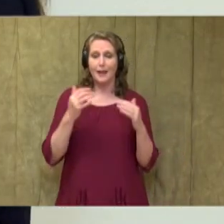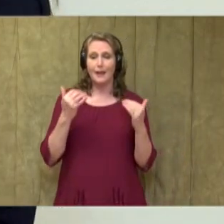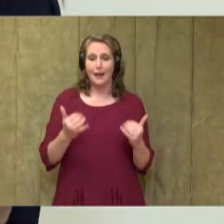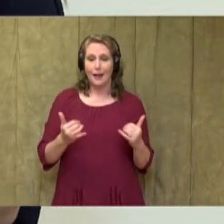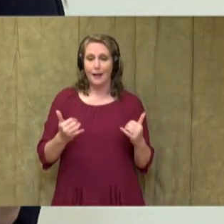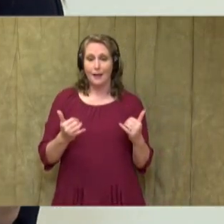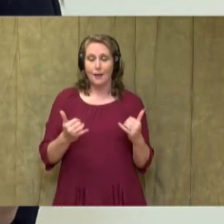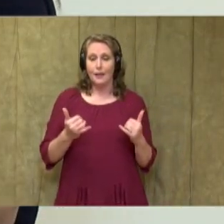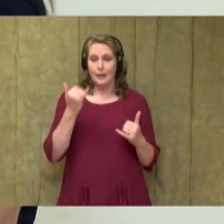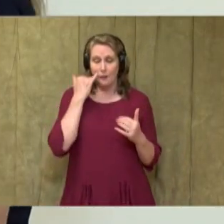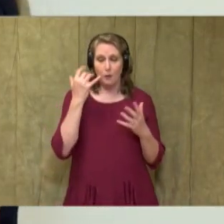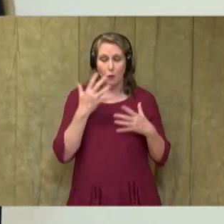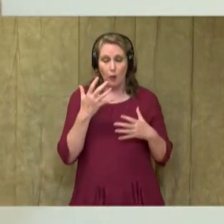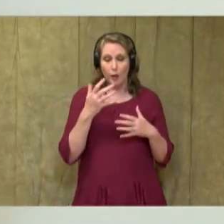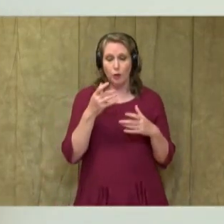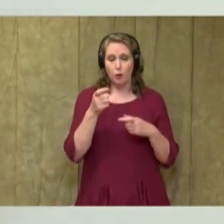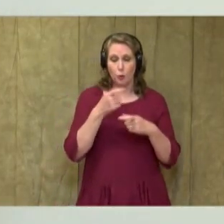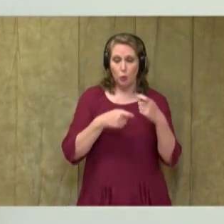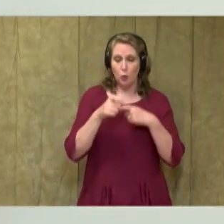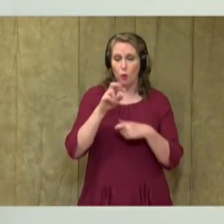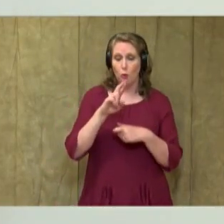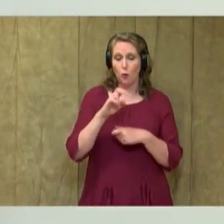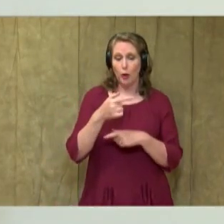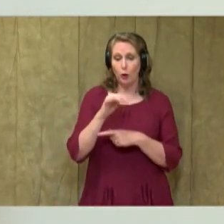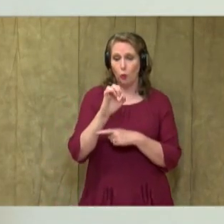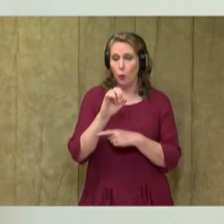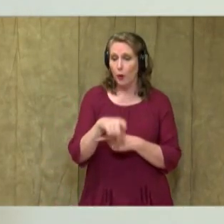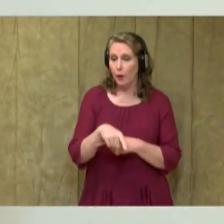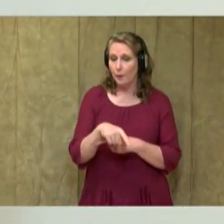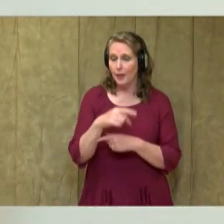now if we wanted to regroup, we would look at this and see,